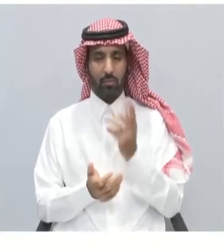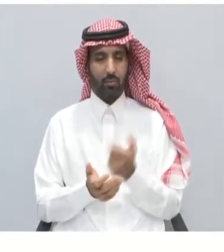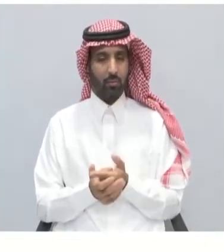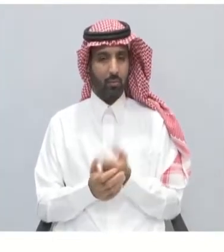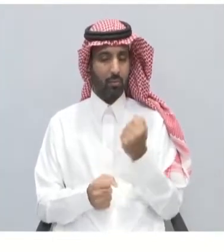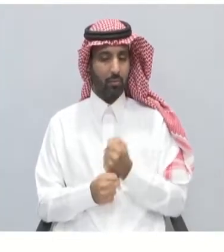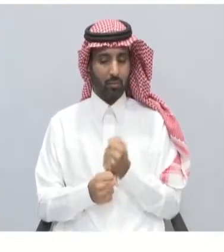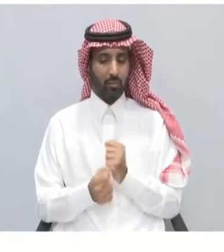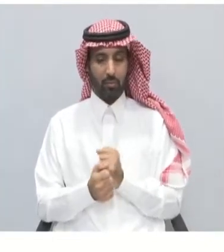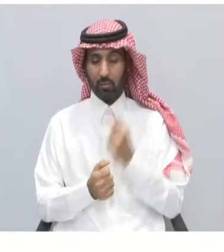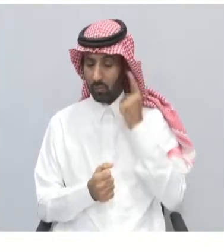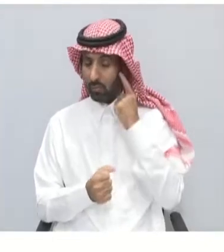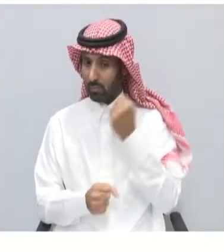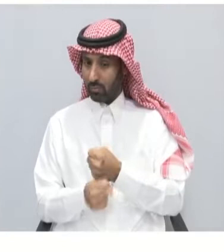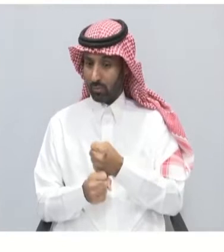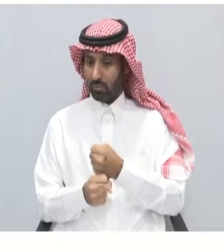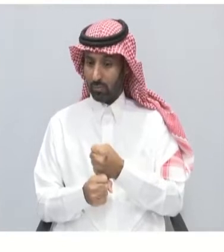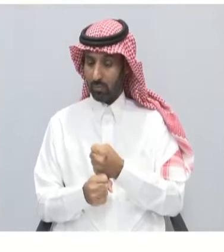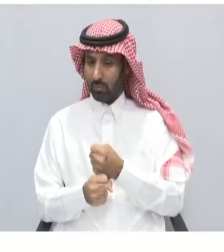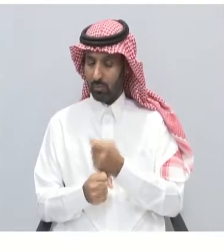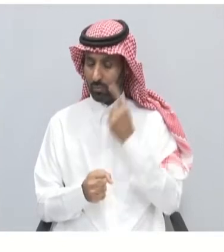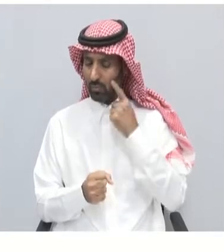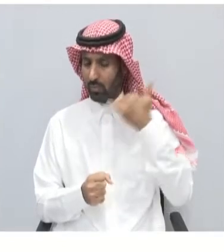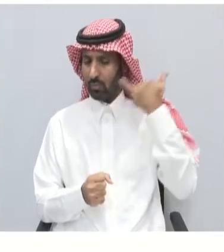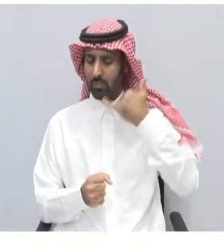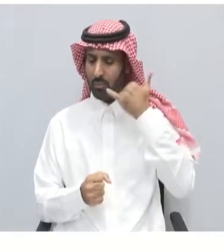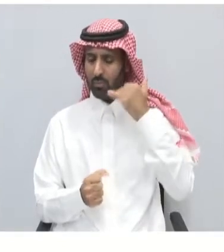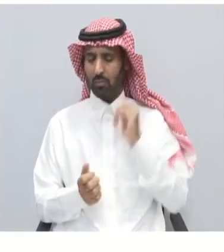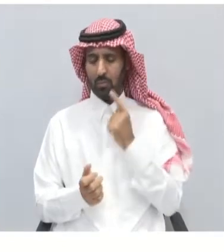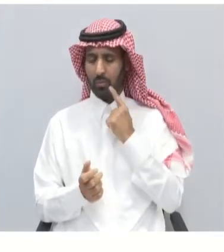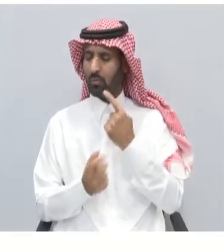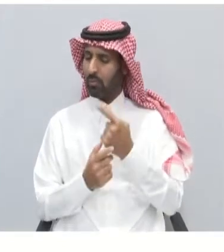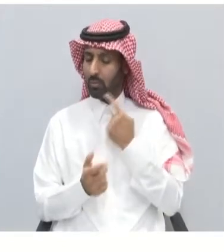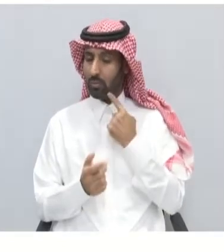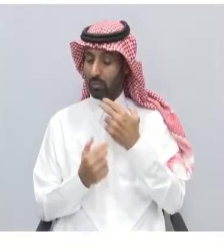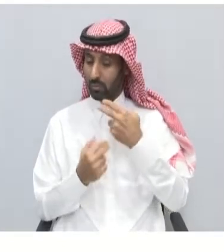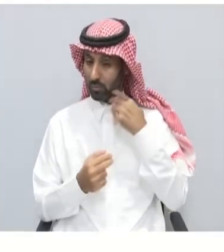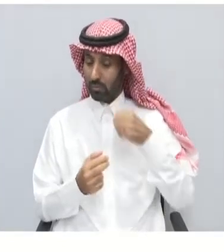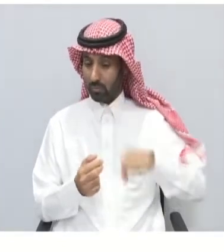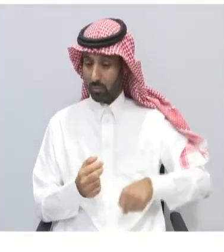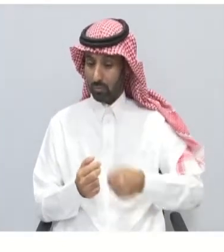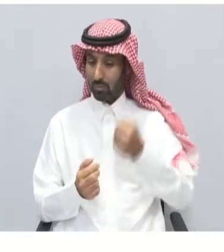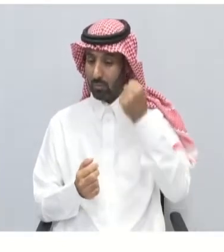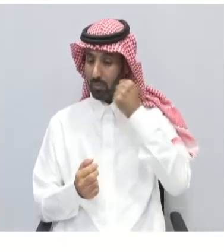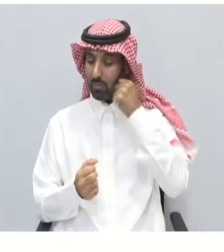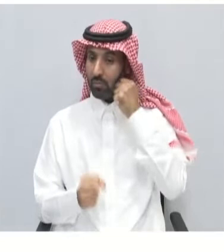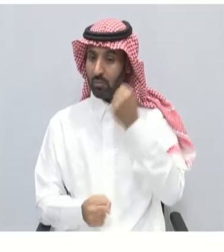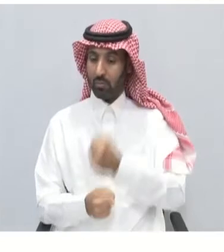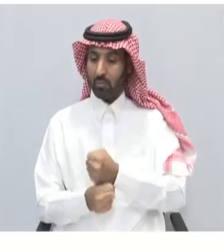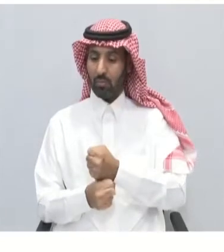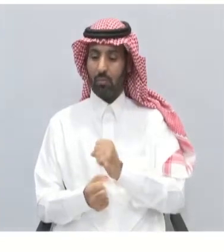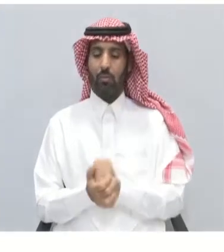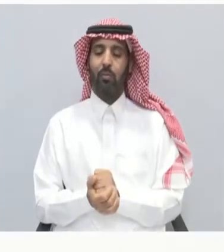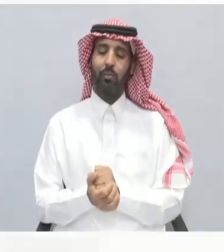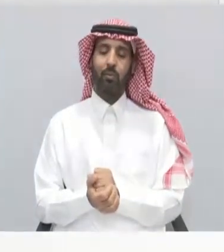do? Wait on the phone for someone to answer. When you put them in hold, just wait for someone